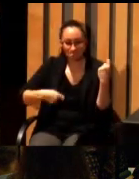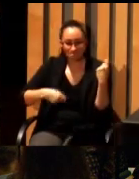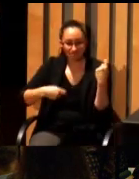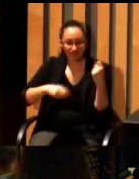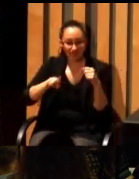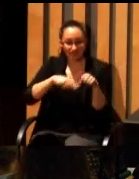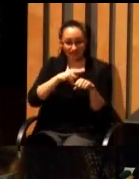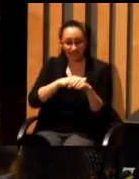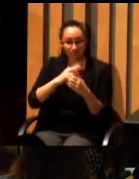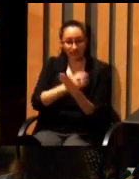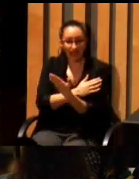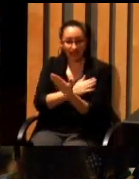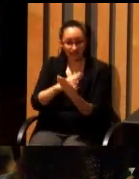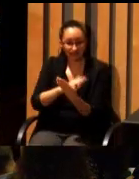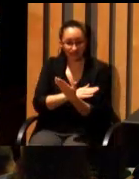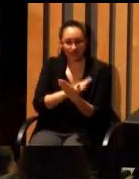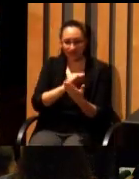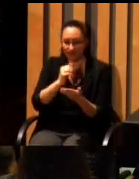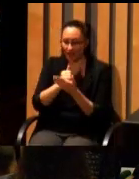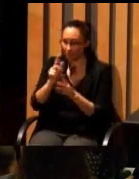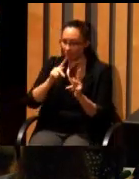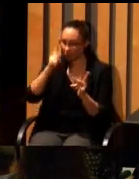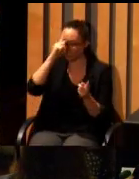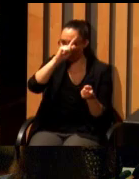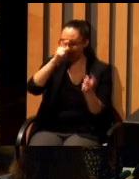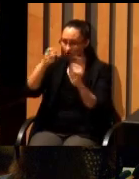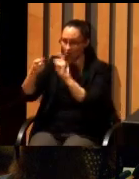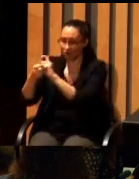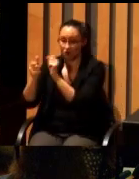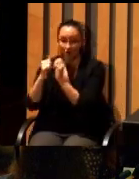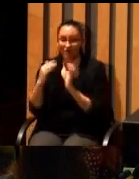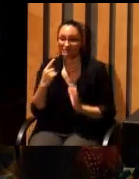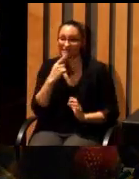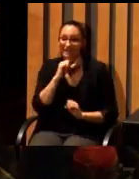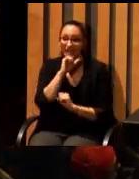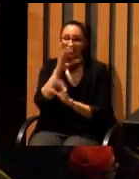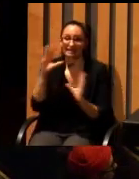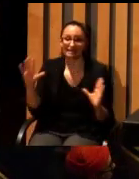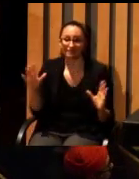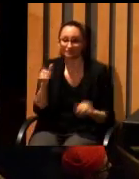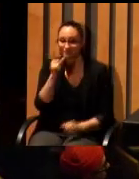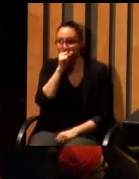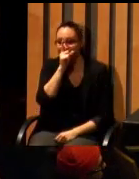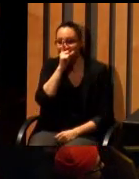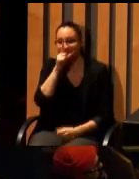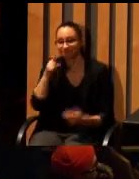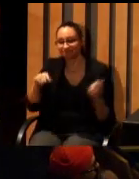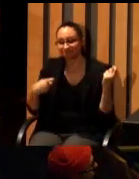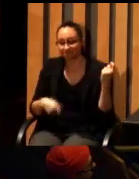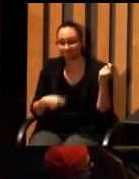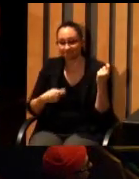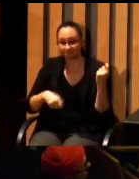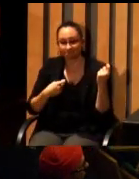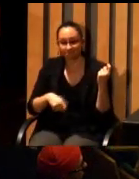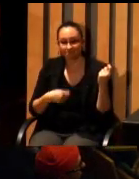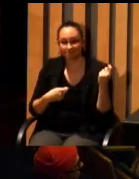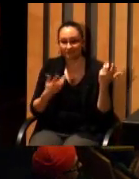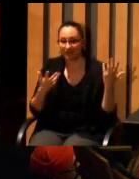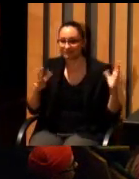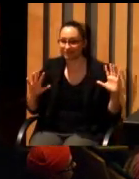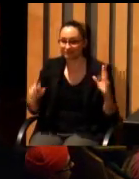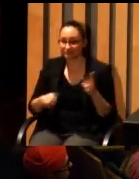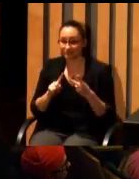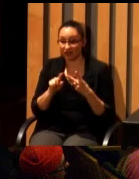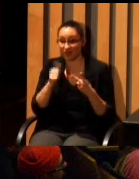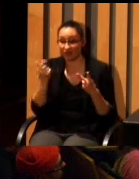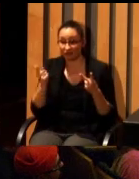and changed consciousness without saying anything. He played a guitar. The other